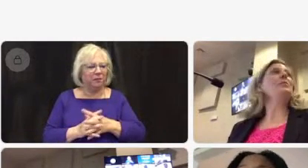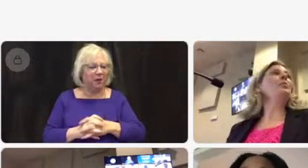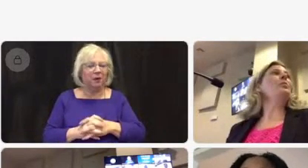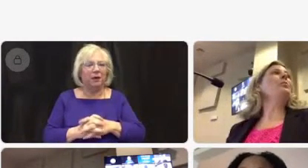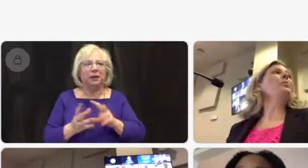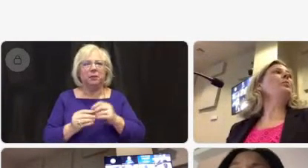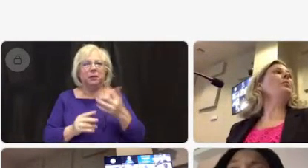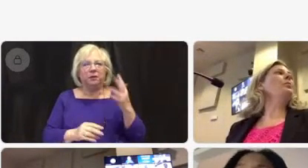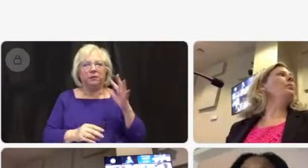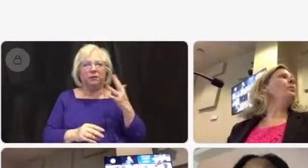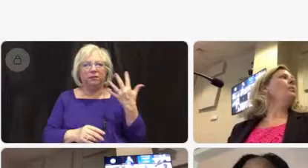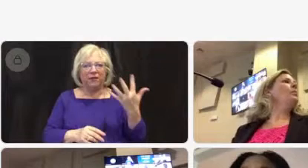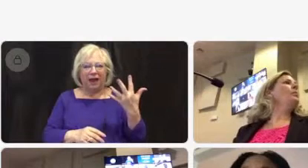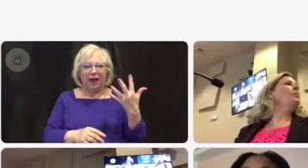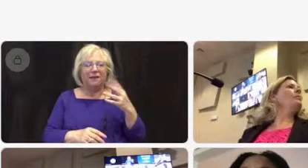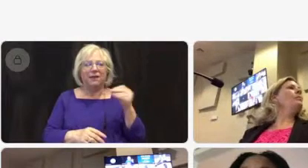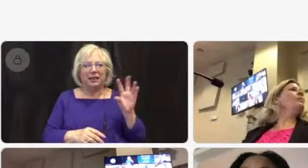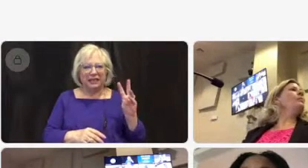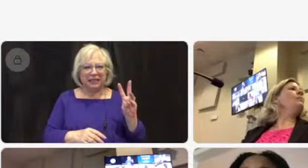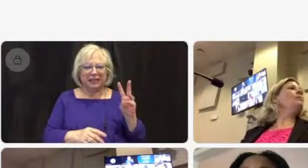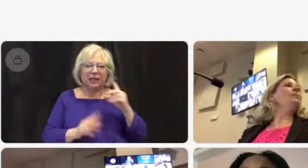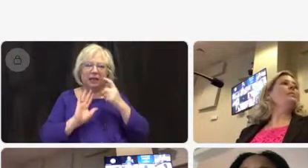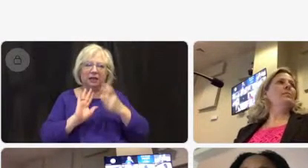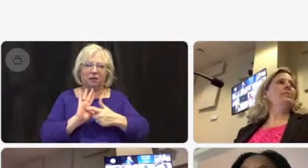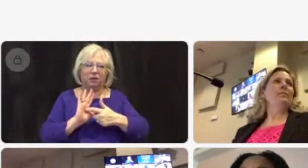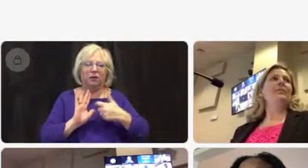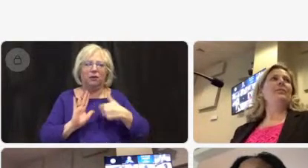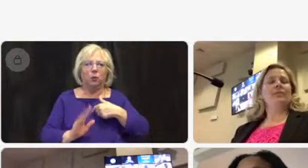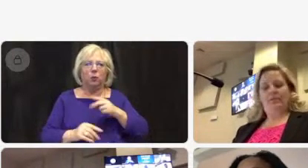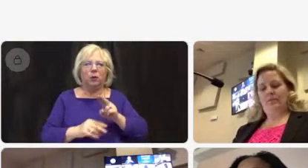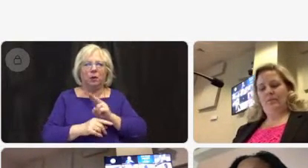On 5 and 6, I noticed we used an